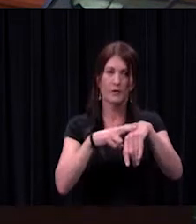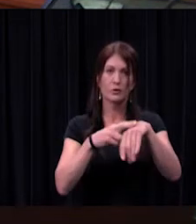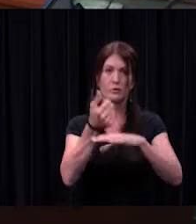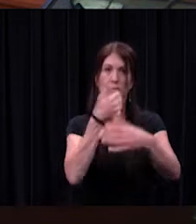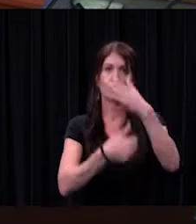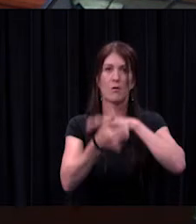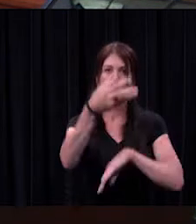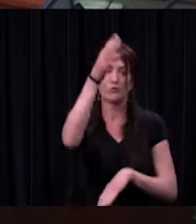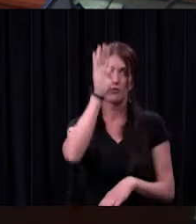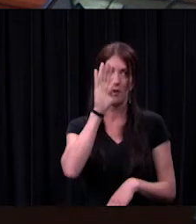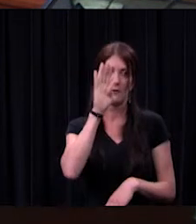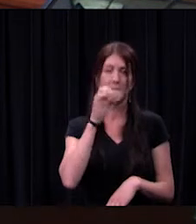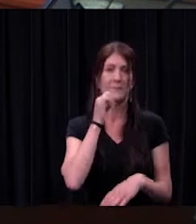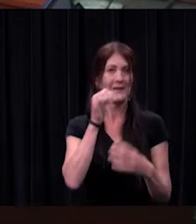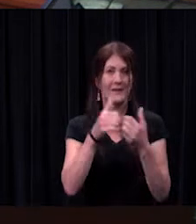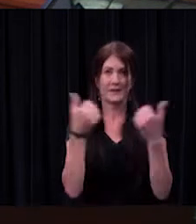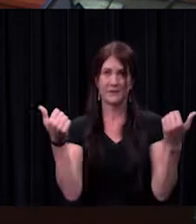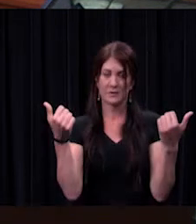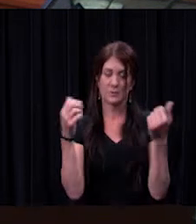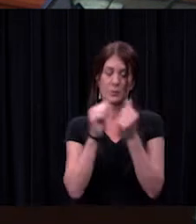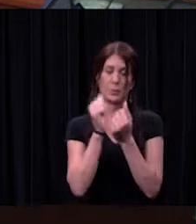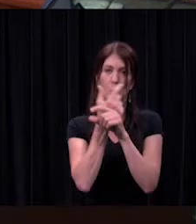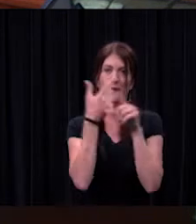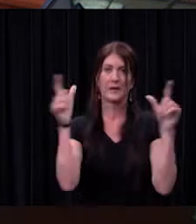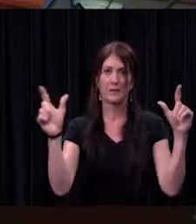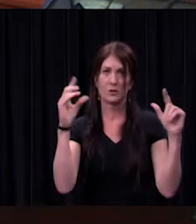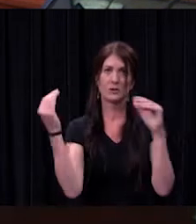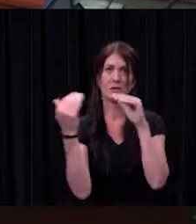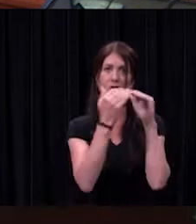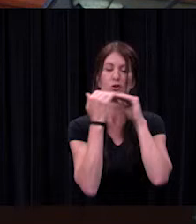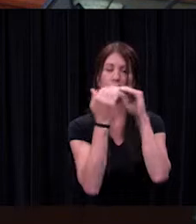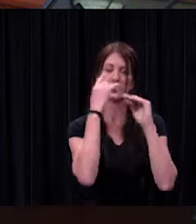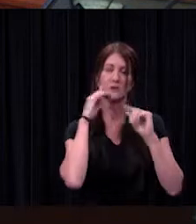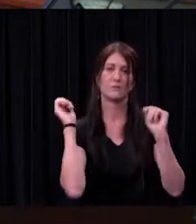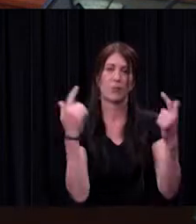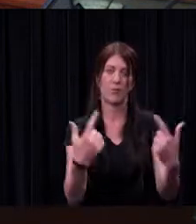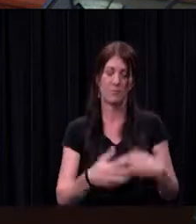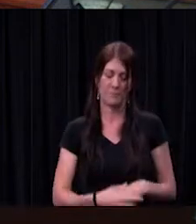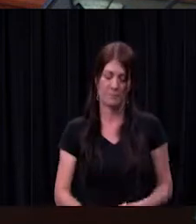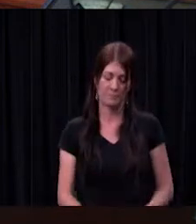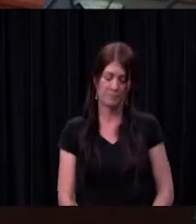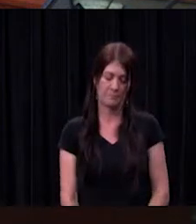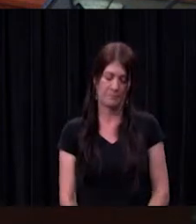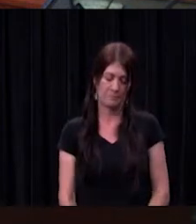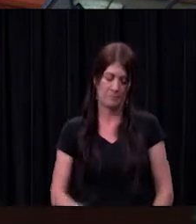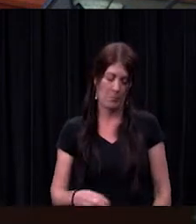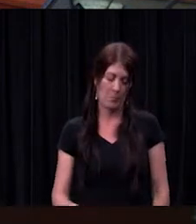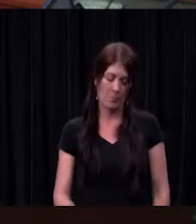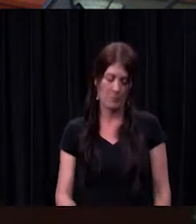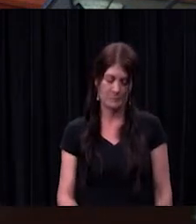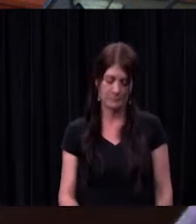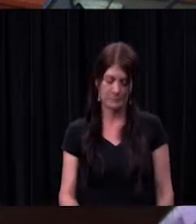one nation, under God, indivisible, with liberty and justice for all.